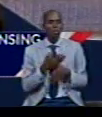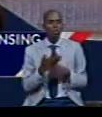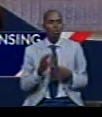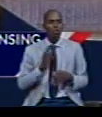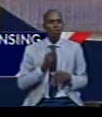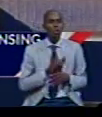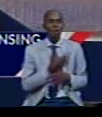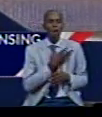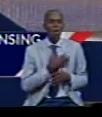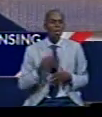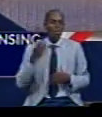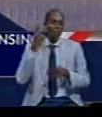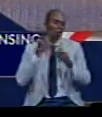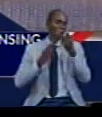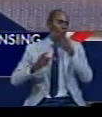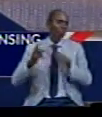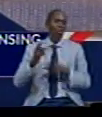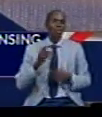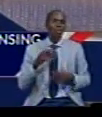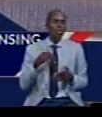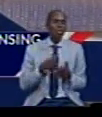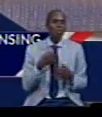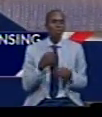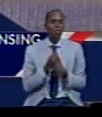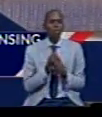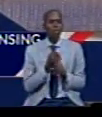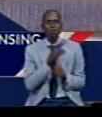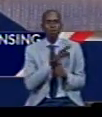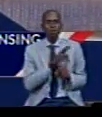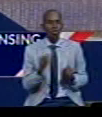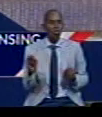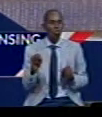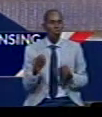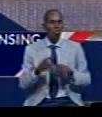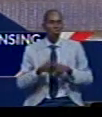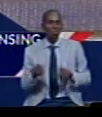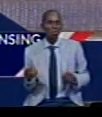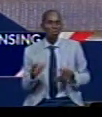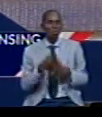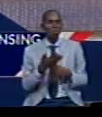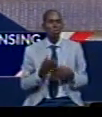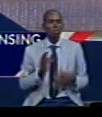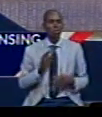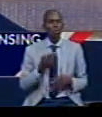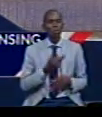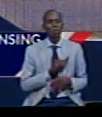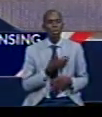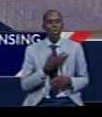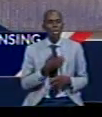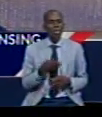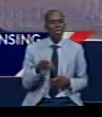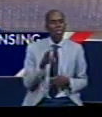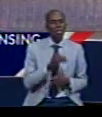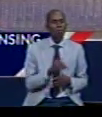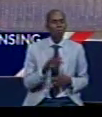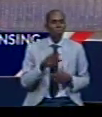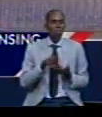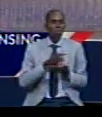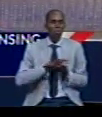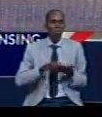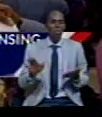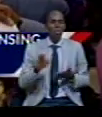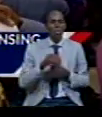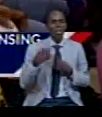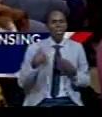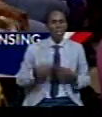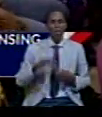no difference between us and them, purifying their hearts by faith. He will do